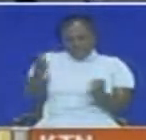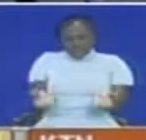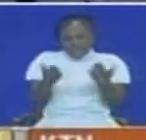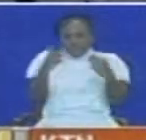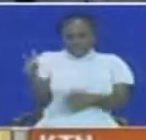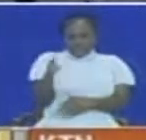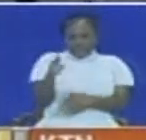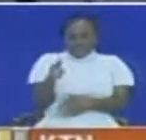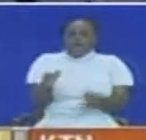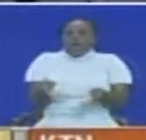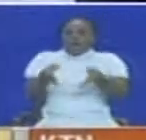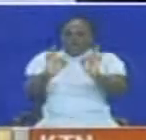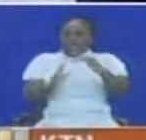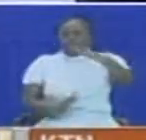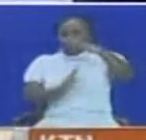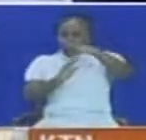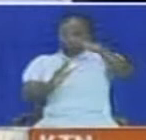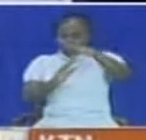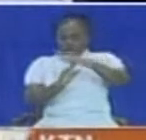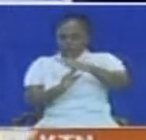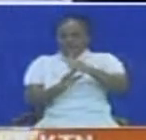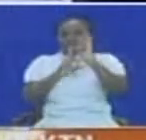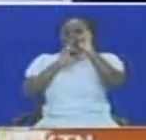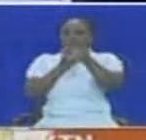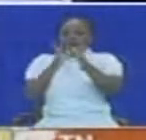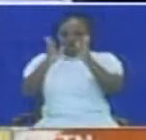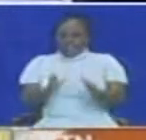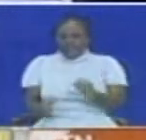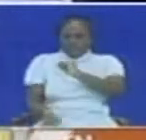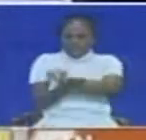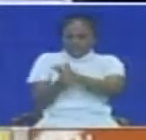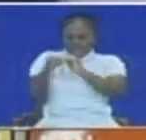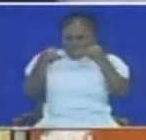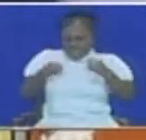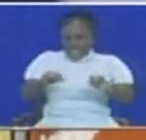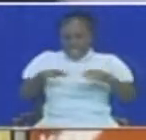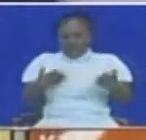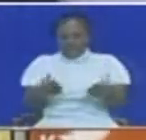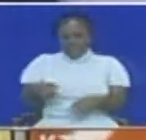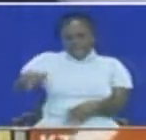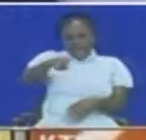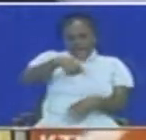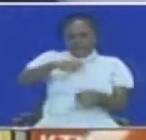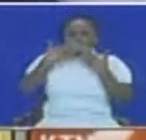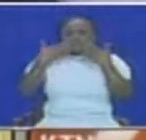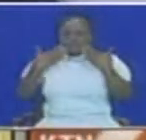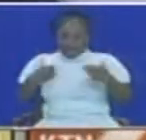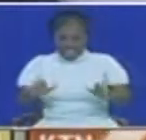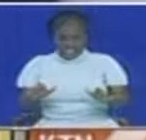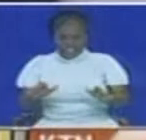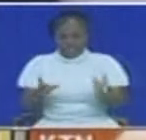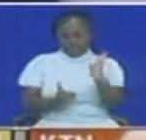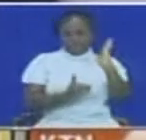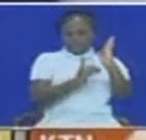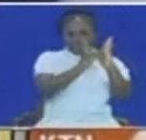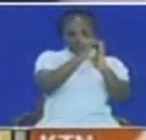hii, afisa mkuu mtendaji wa baraza la wanahabari alieleza juhudi zao pia. We have completed the development